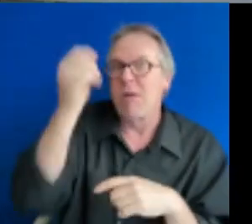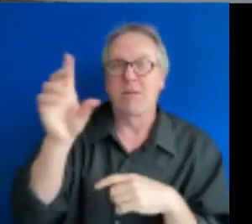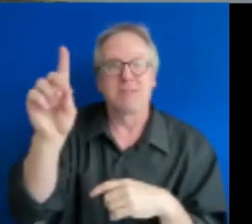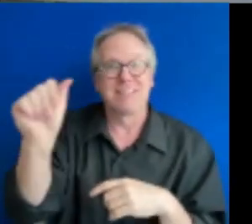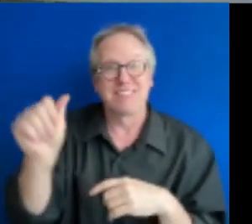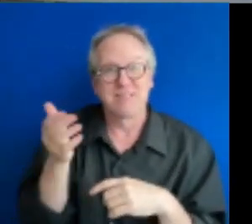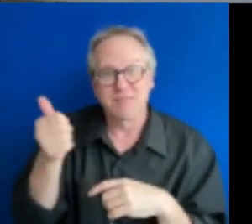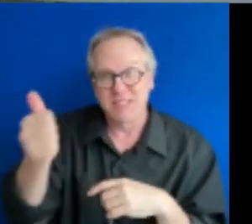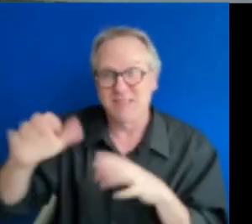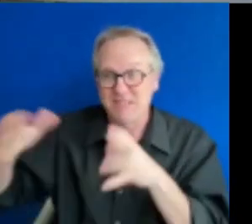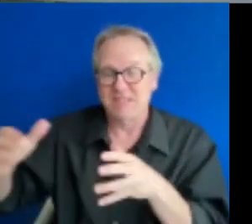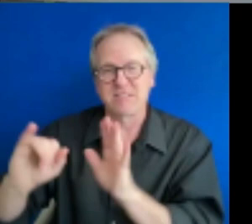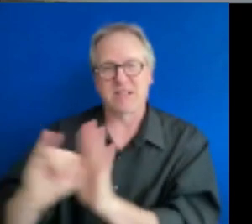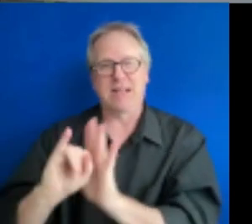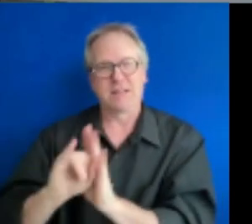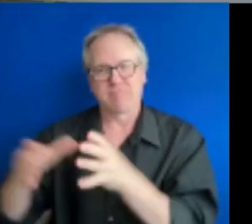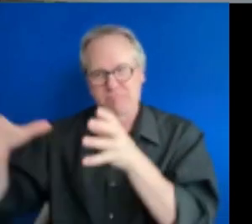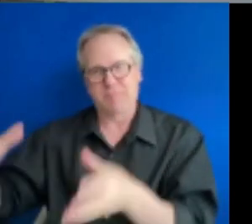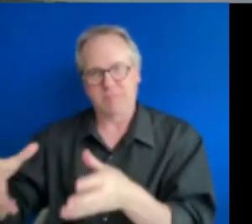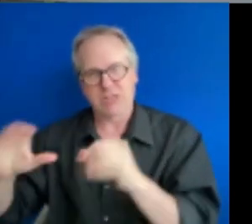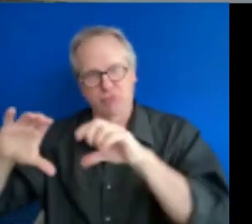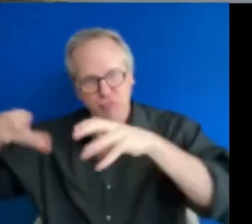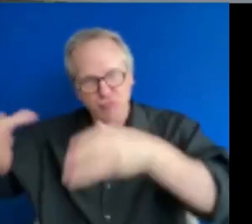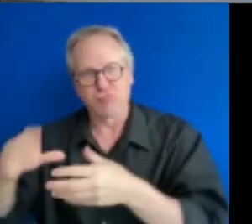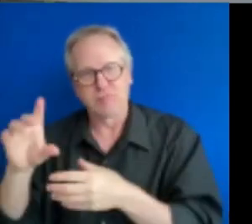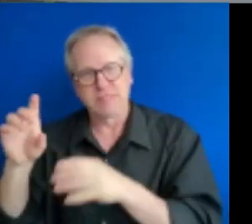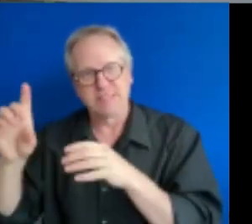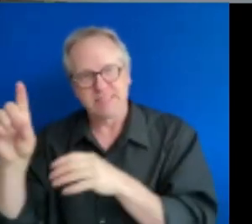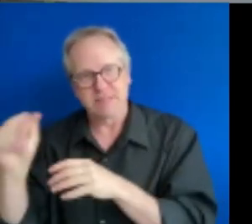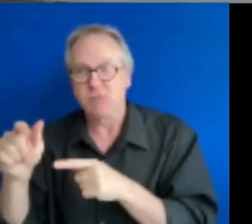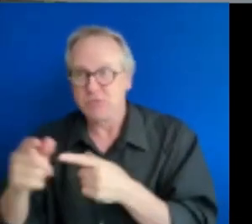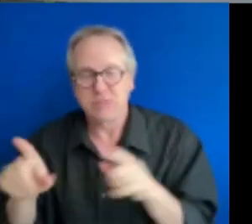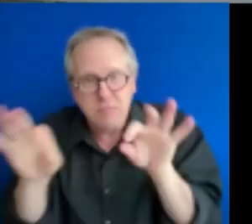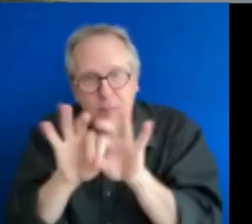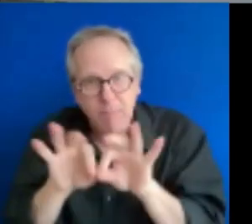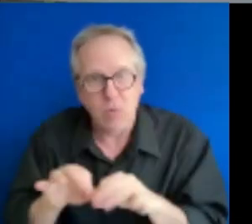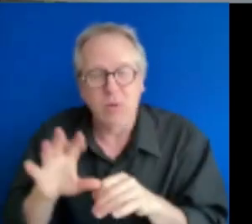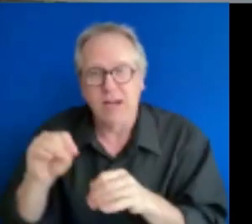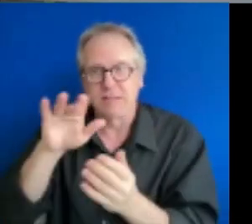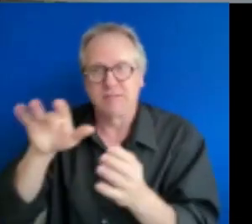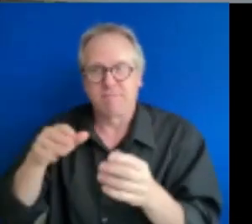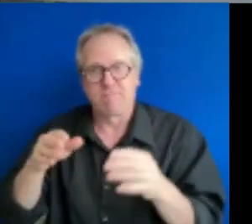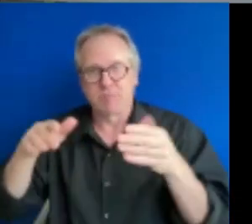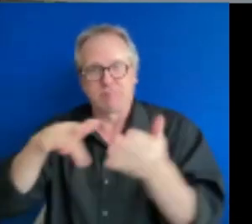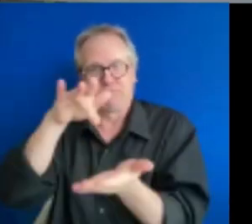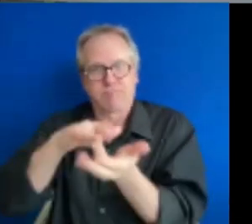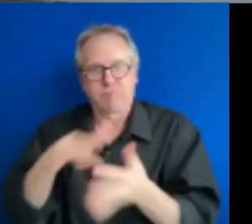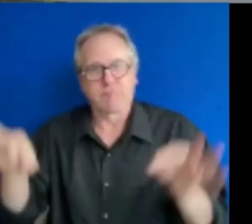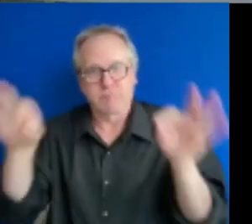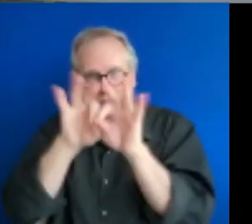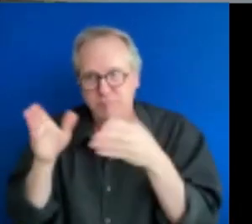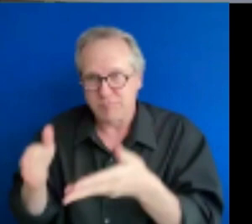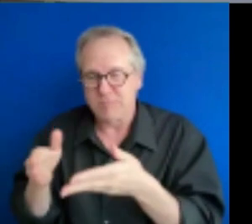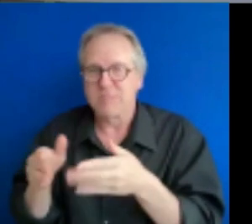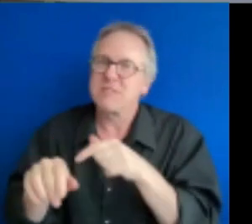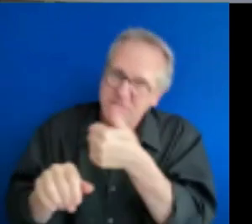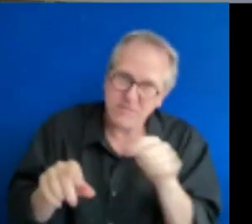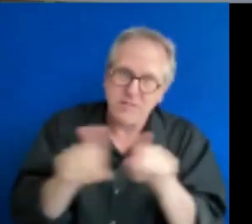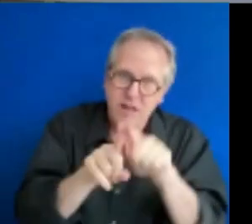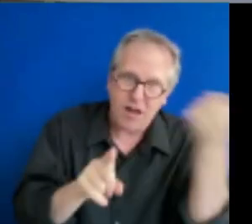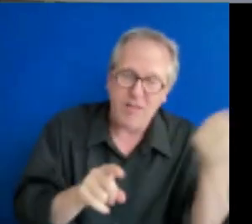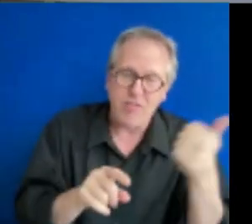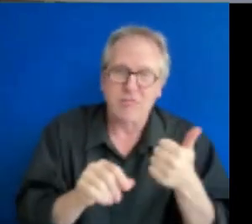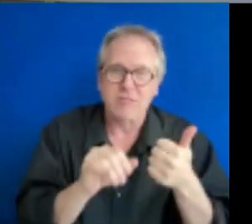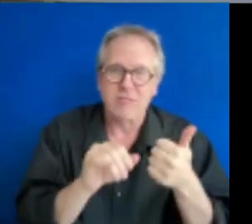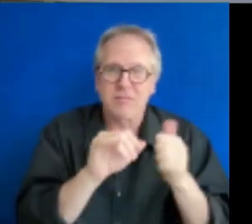disability and as an identity is just as important and as central as all of our other identities. So